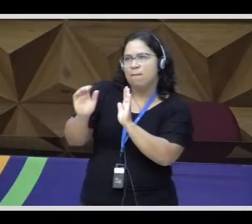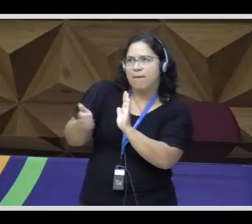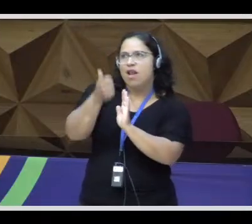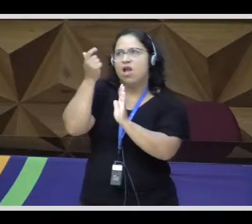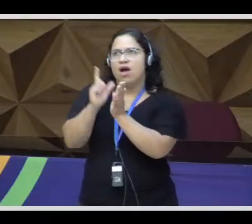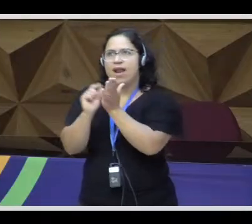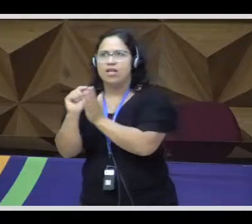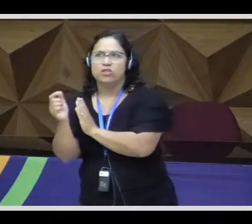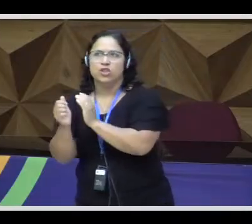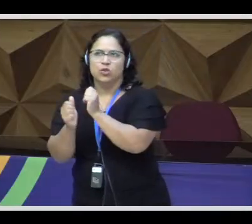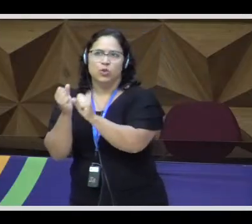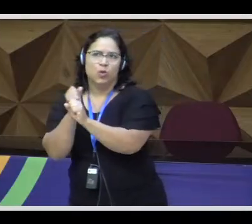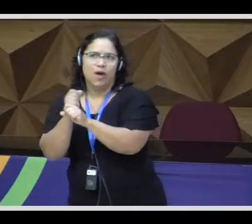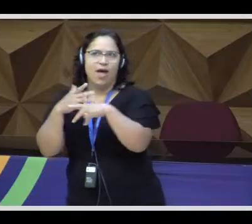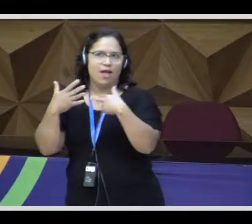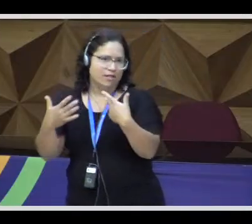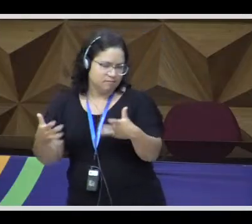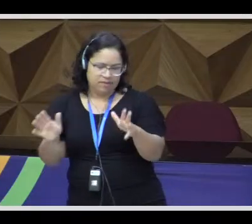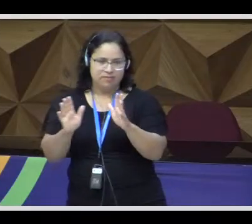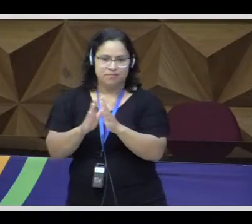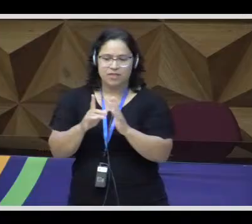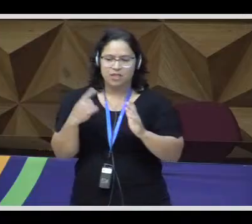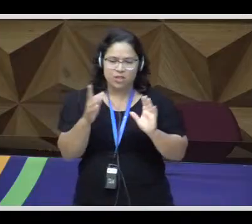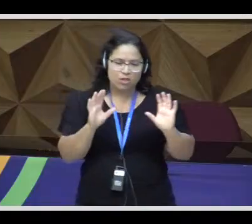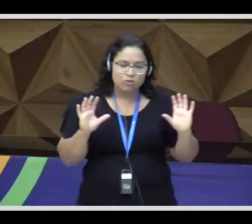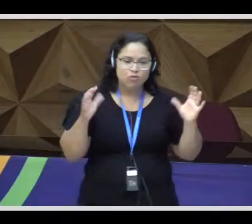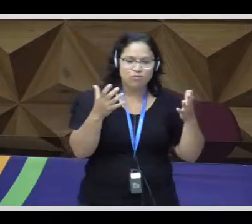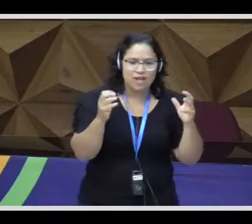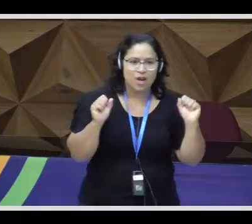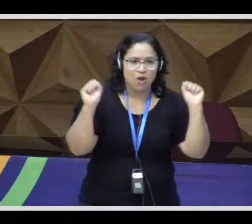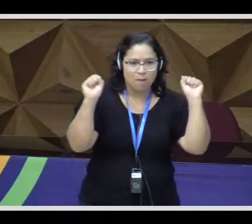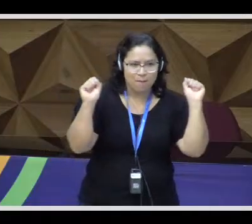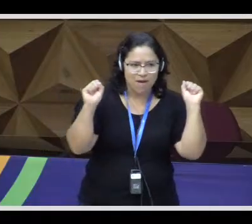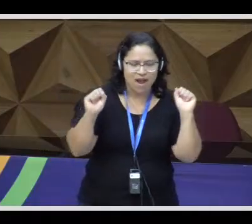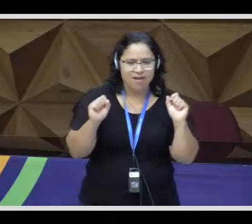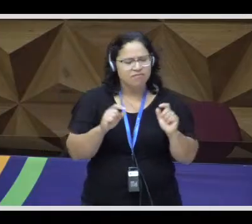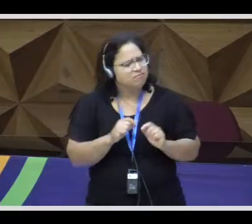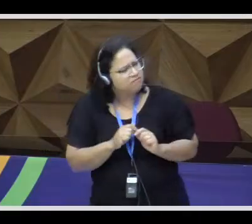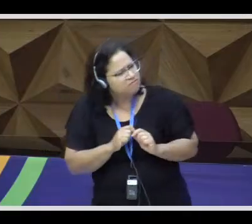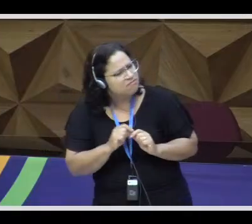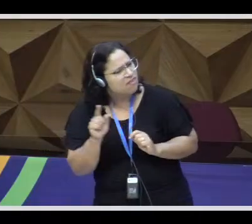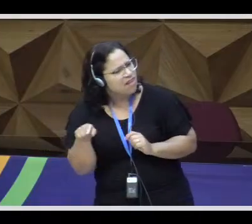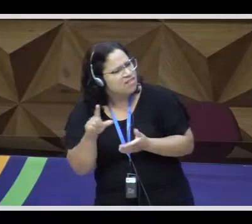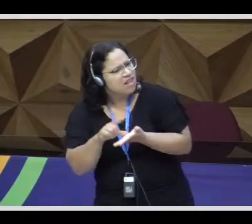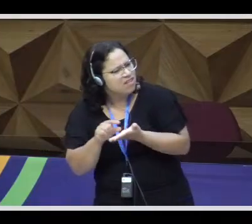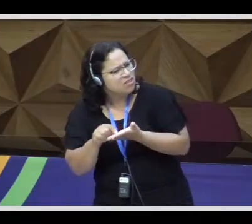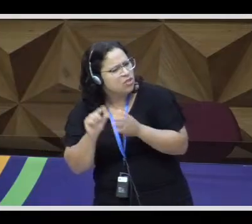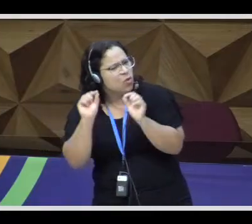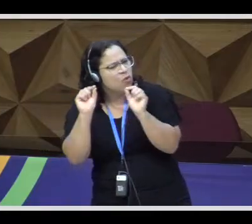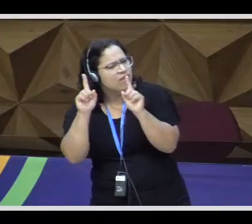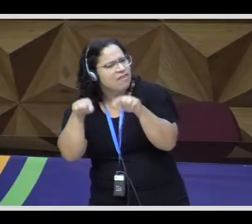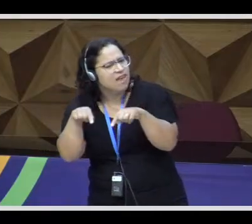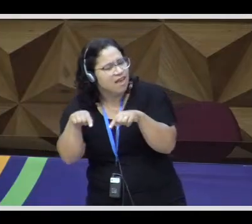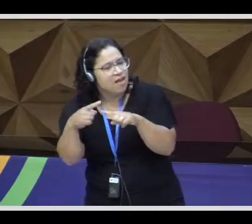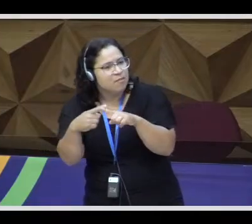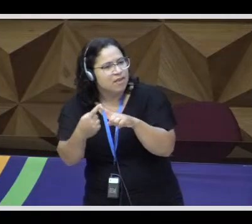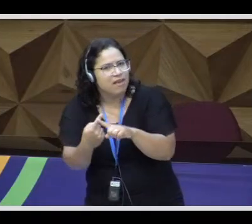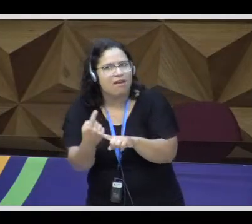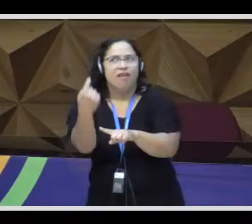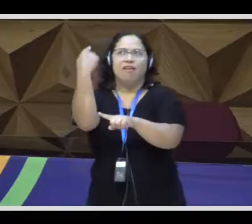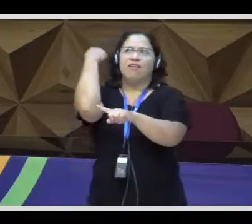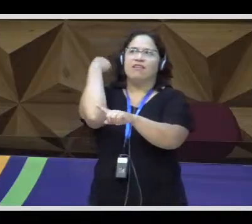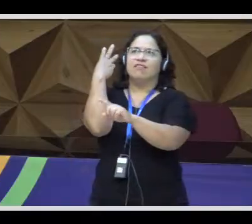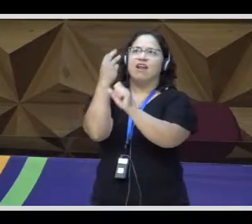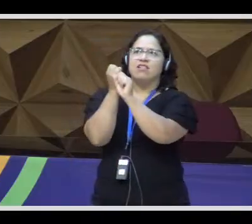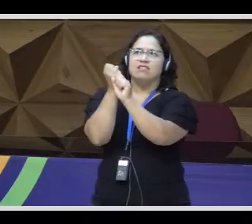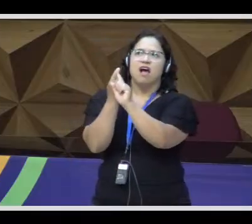to celebrate, we were like, what is this article about? Because, I mean, we run that stuff like 3 years ago. And then,